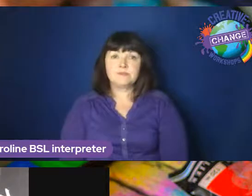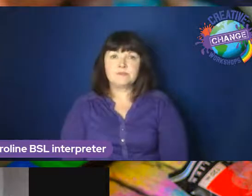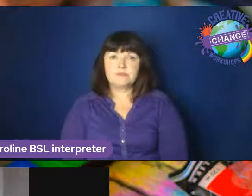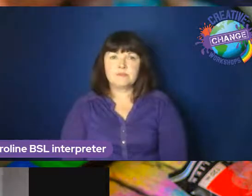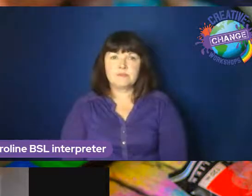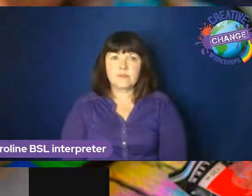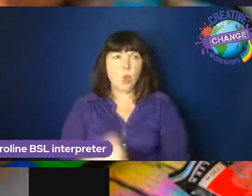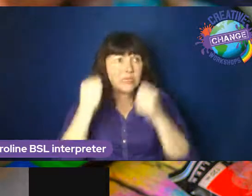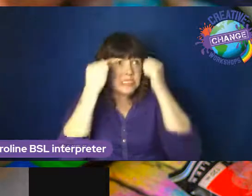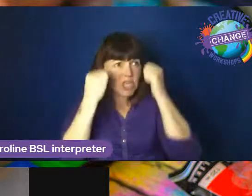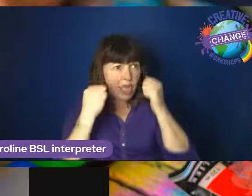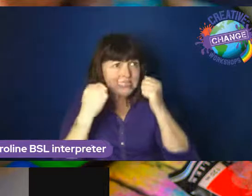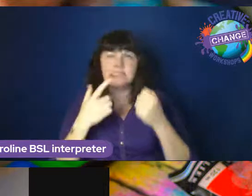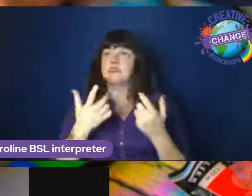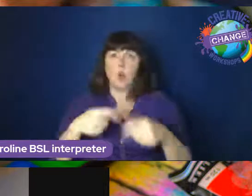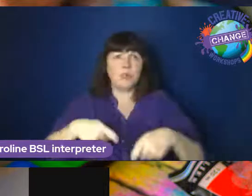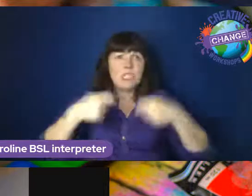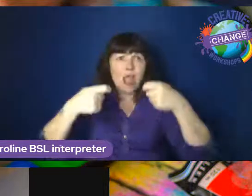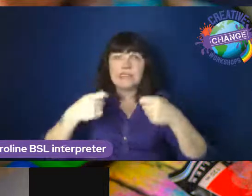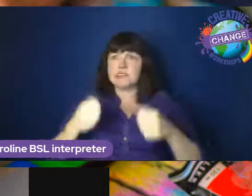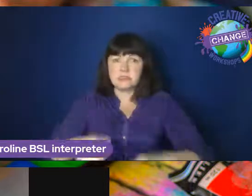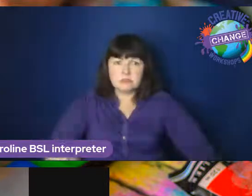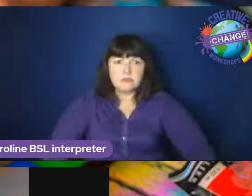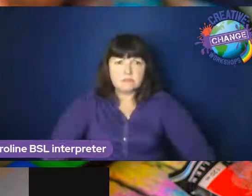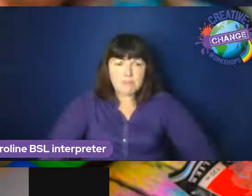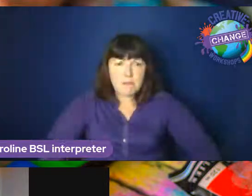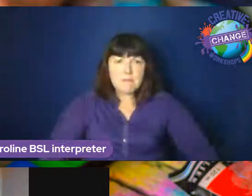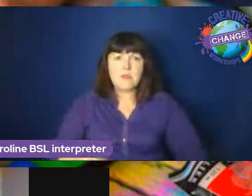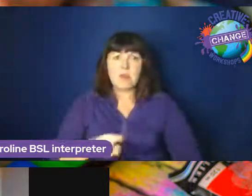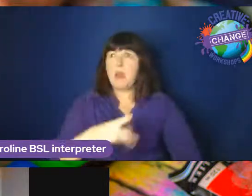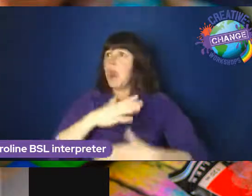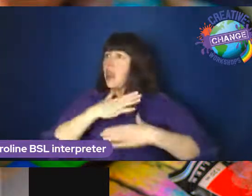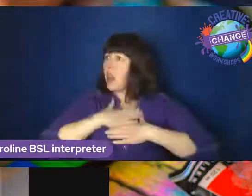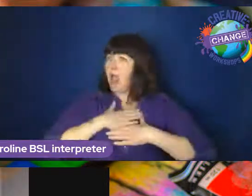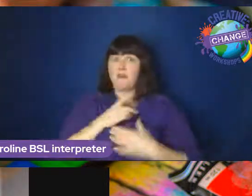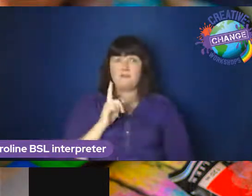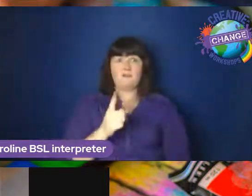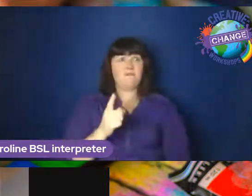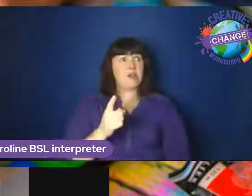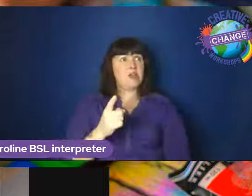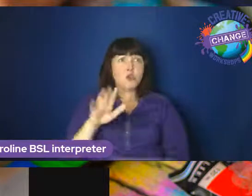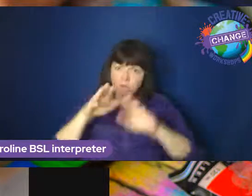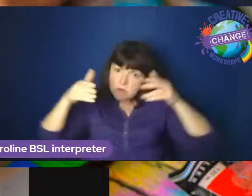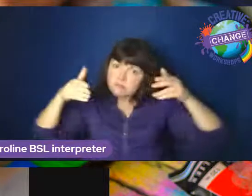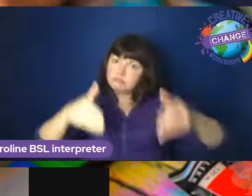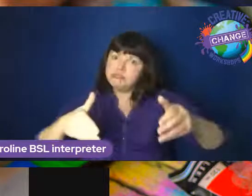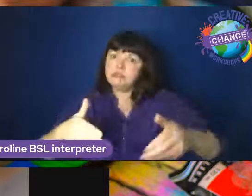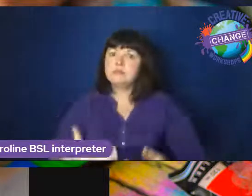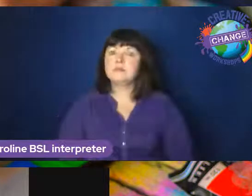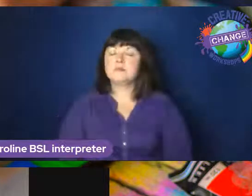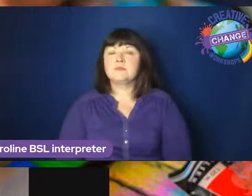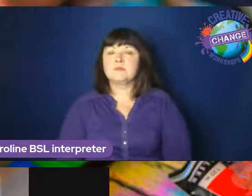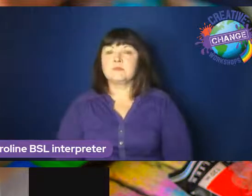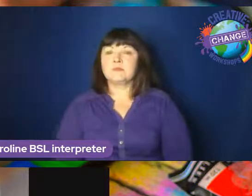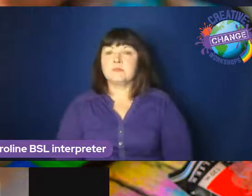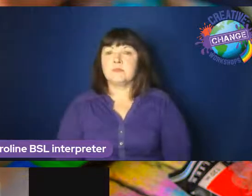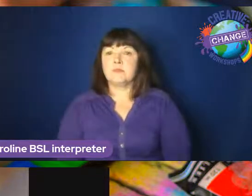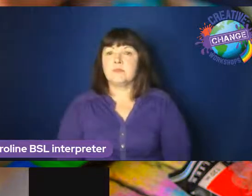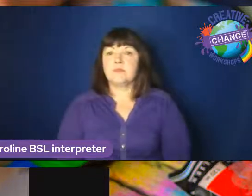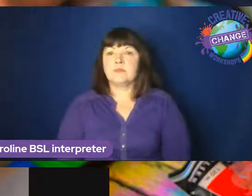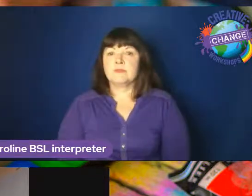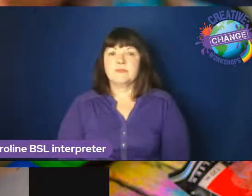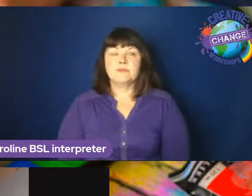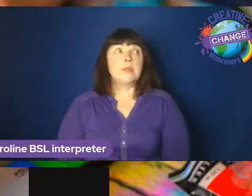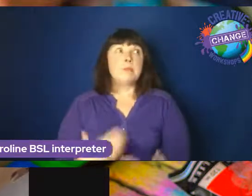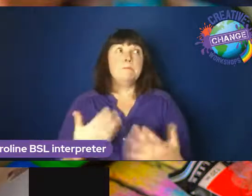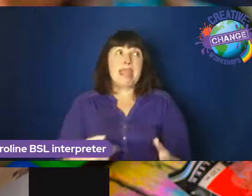Tights. I love it. I love the fact that you have gone all out for this, Nikki. You guys have been worth the wait. I've been